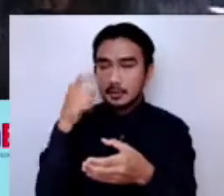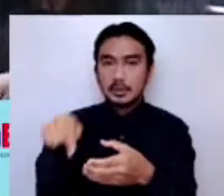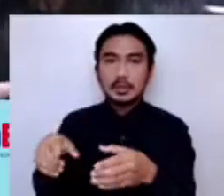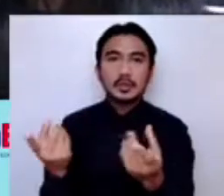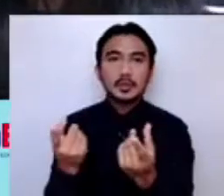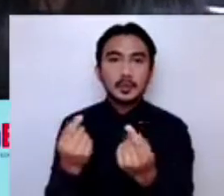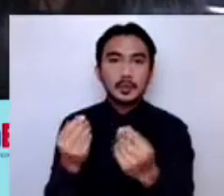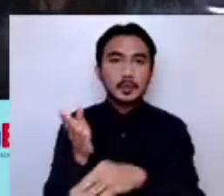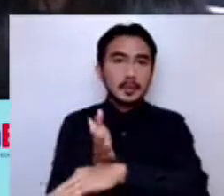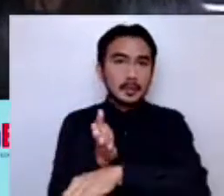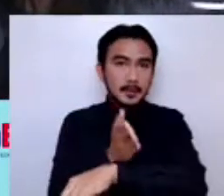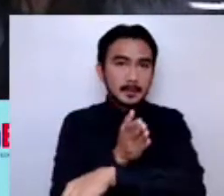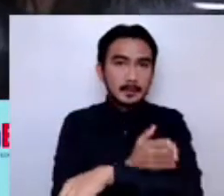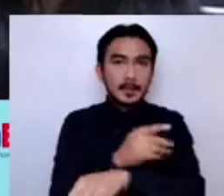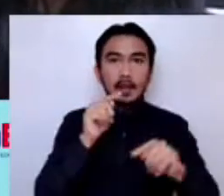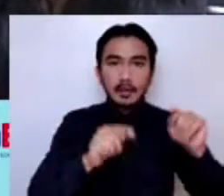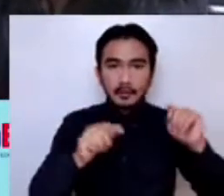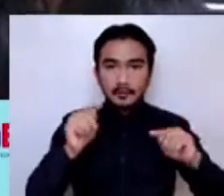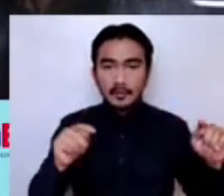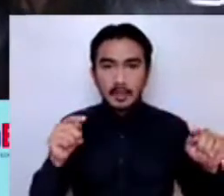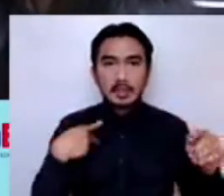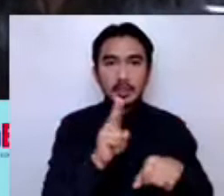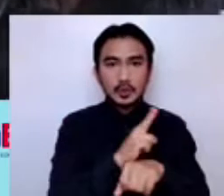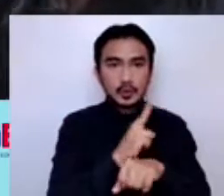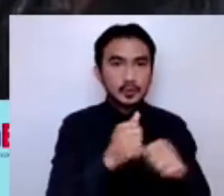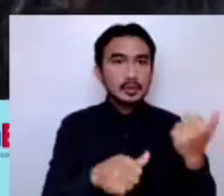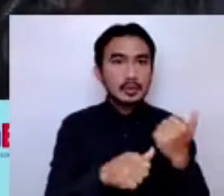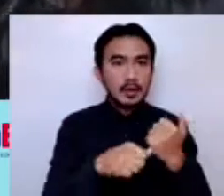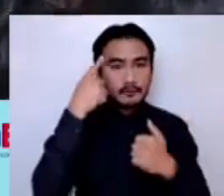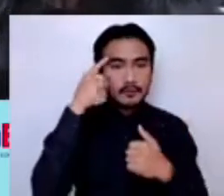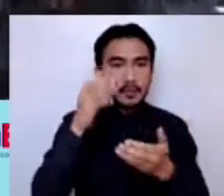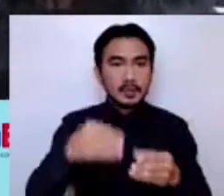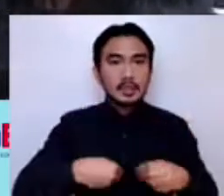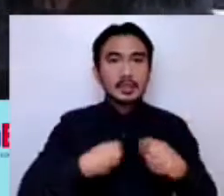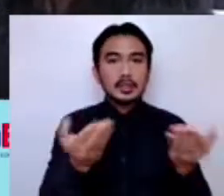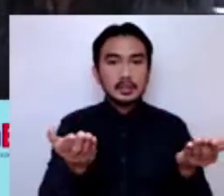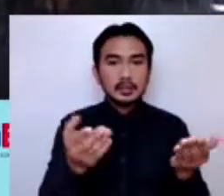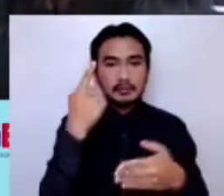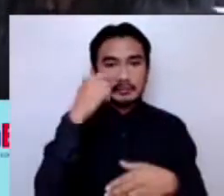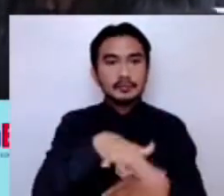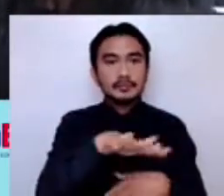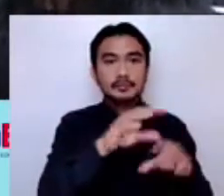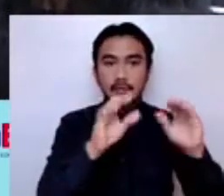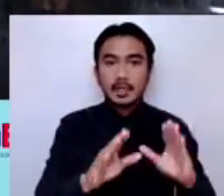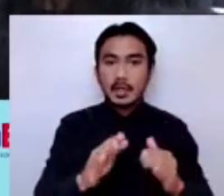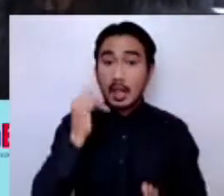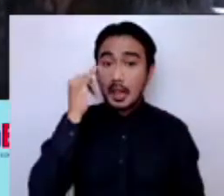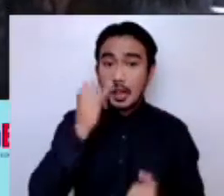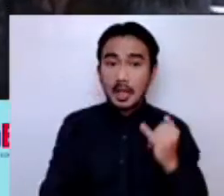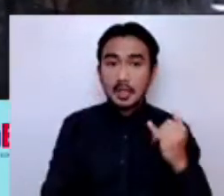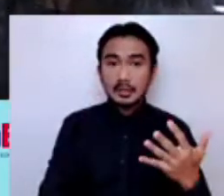the various LND interventions that we can give to our teachers. And then lastly, we plan